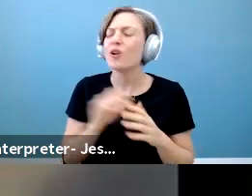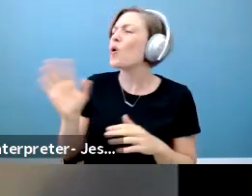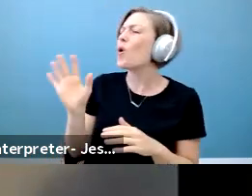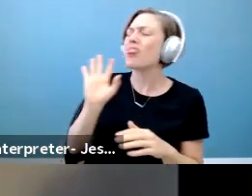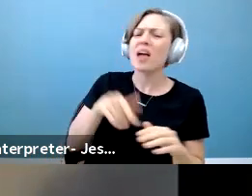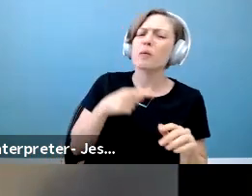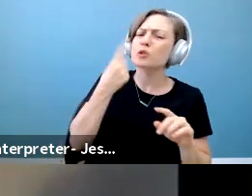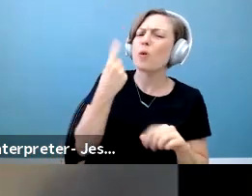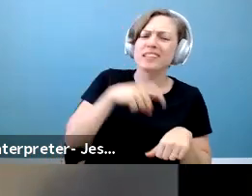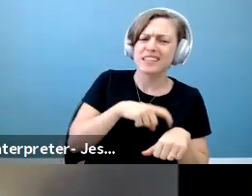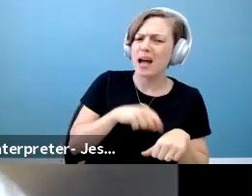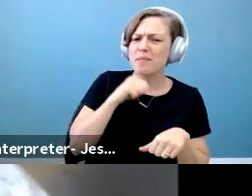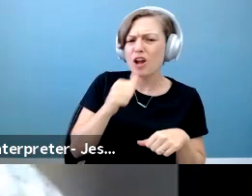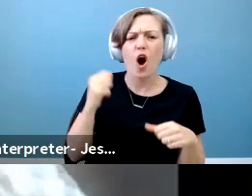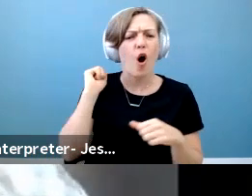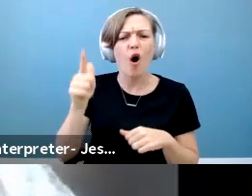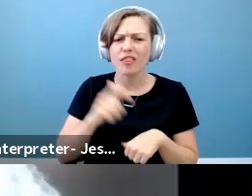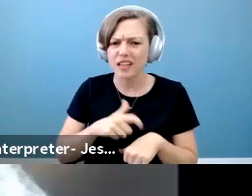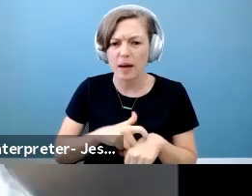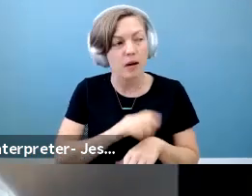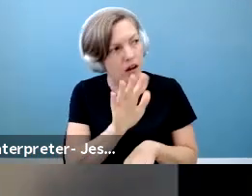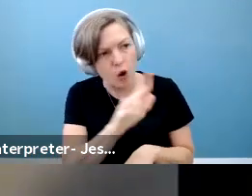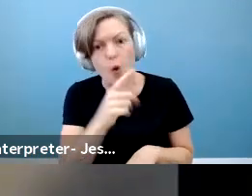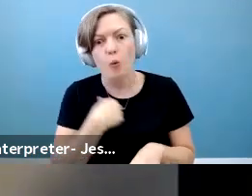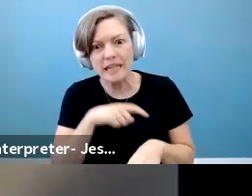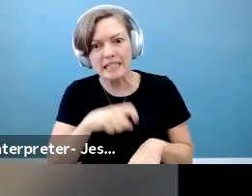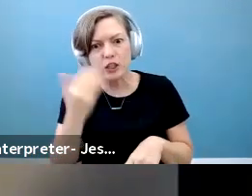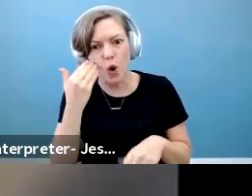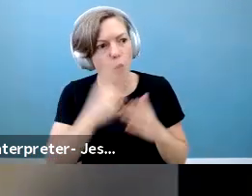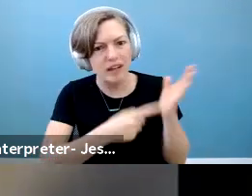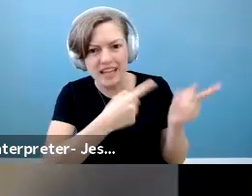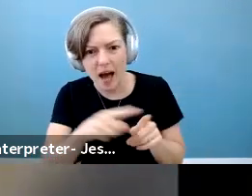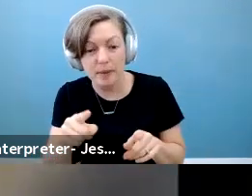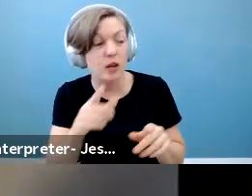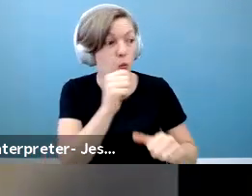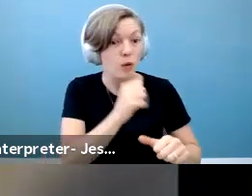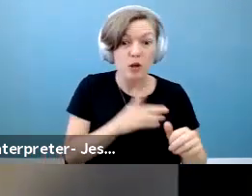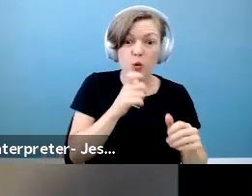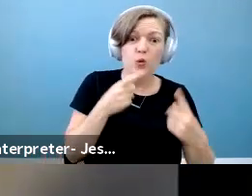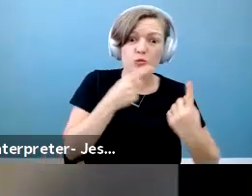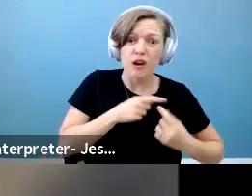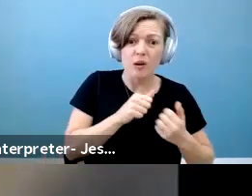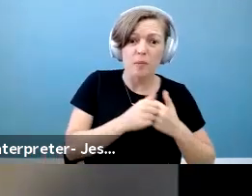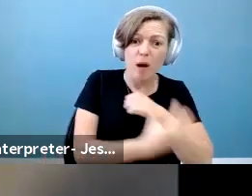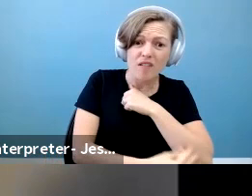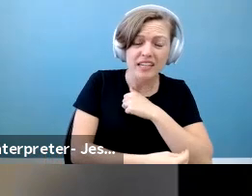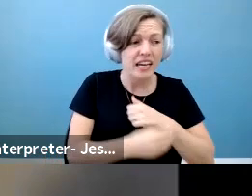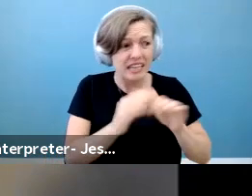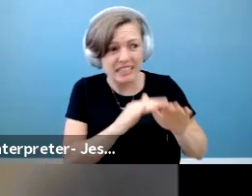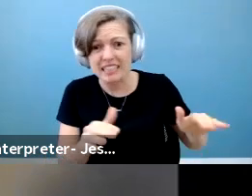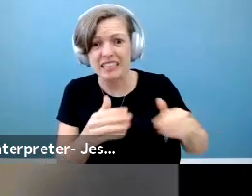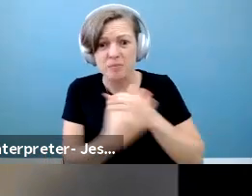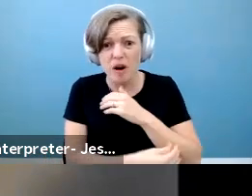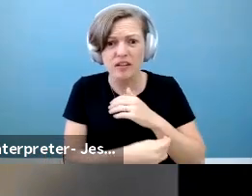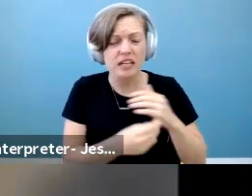experience. Well, we need to know what's happening so that we can pull women out of poverty, pull their kids out of poverty, and not get them into a